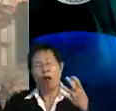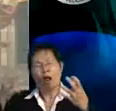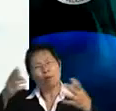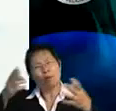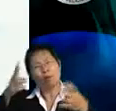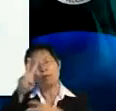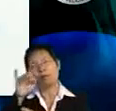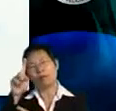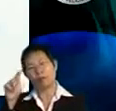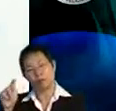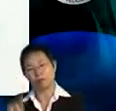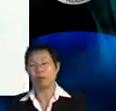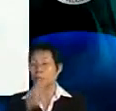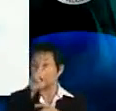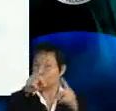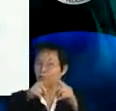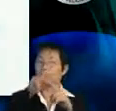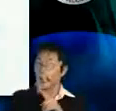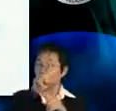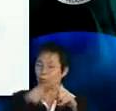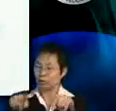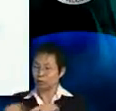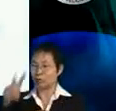vitamins. There are two types of vitamins: